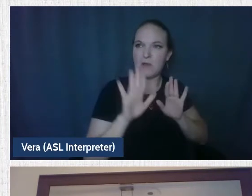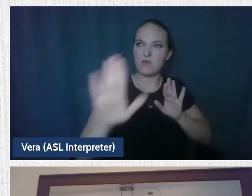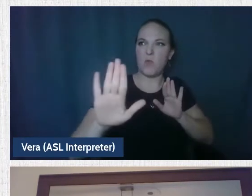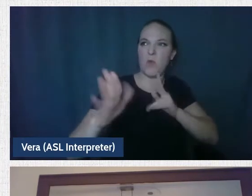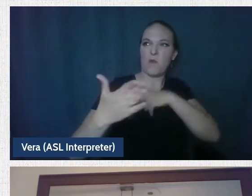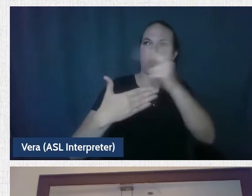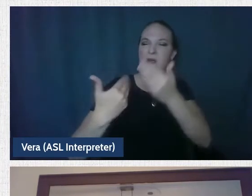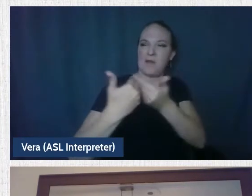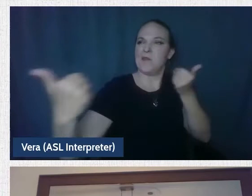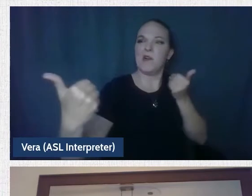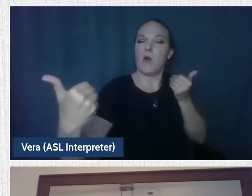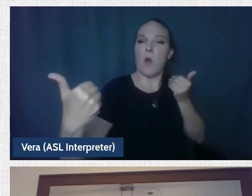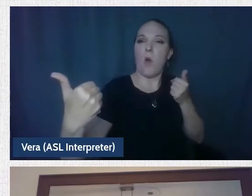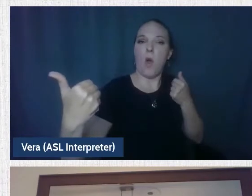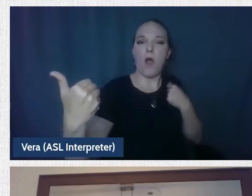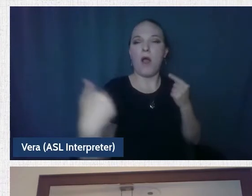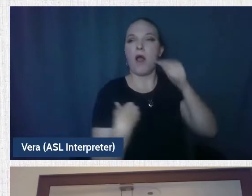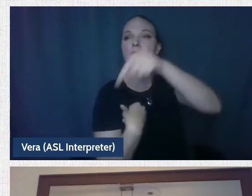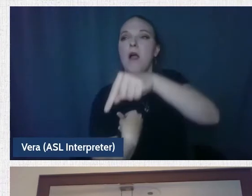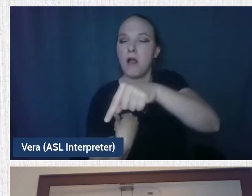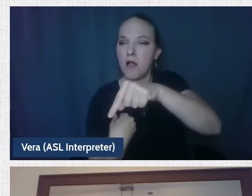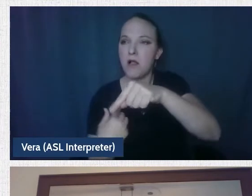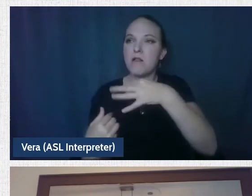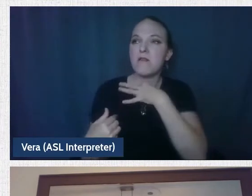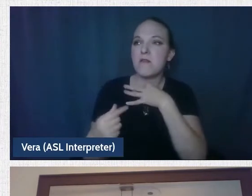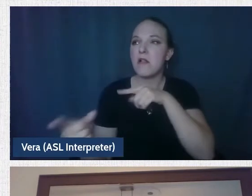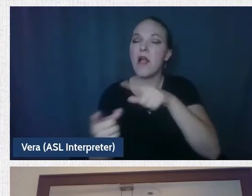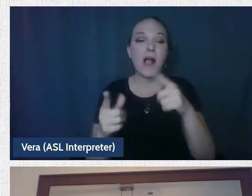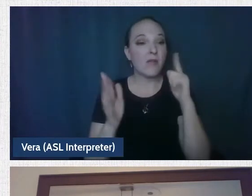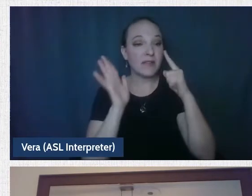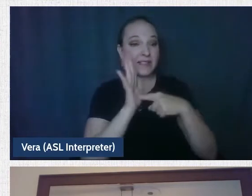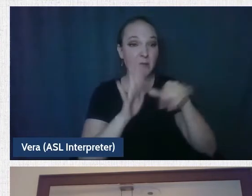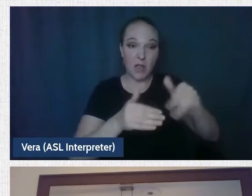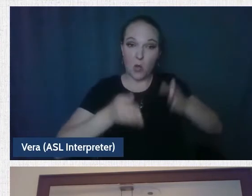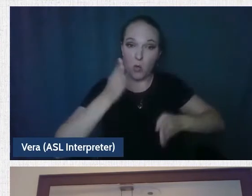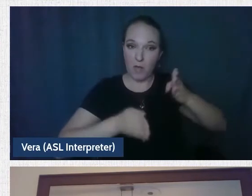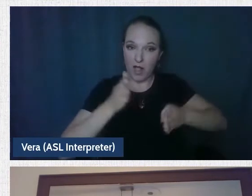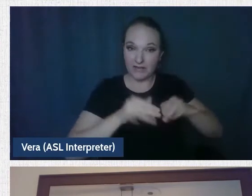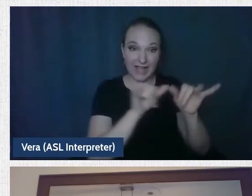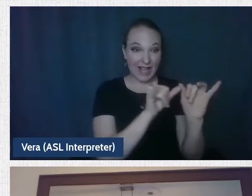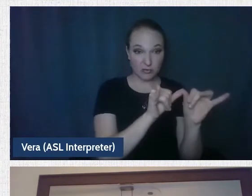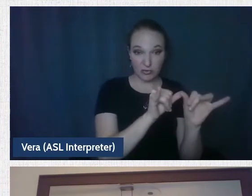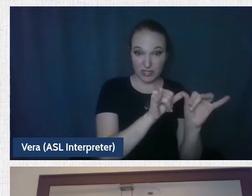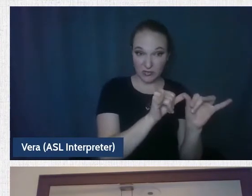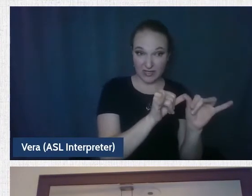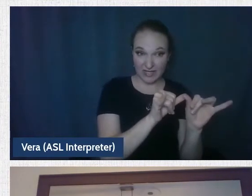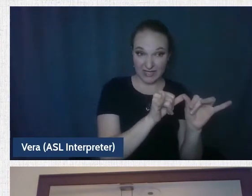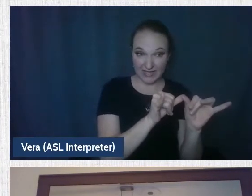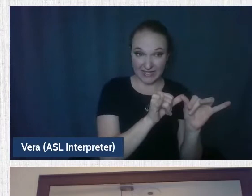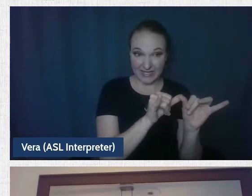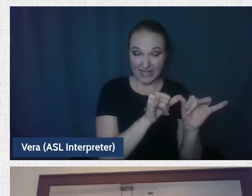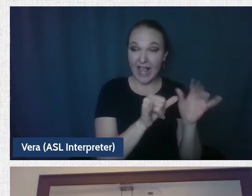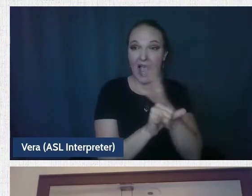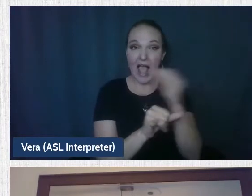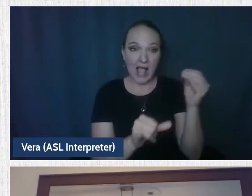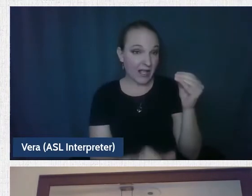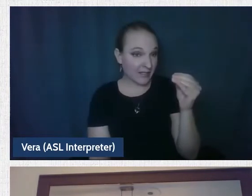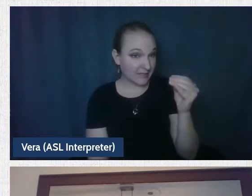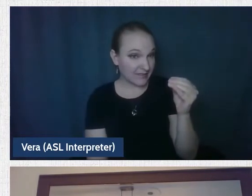example of that because it crosses all of the boundaries in engineering, and in the core of it,